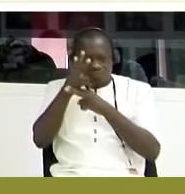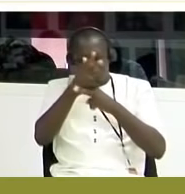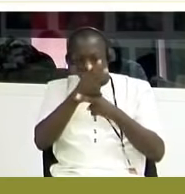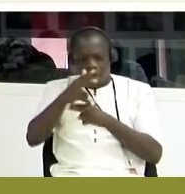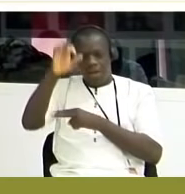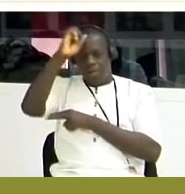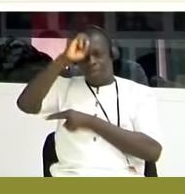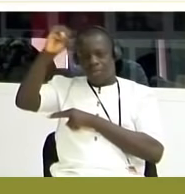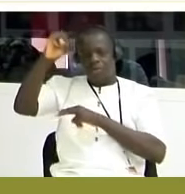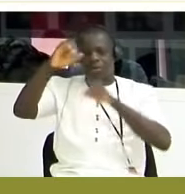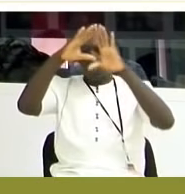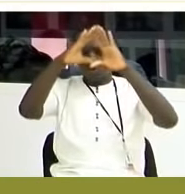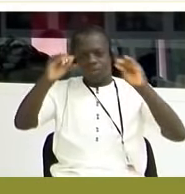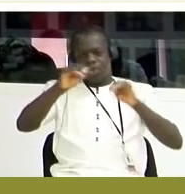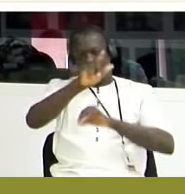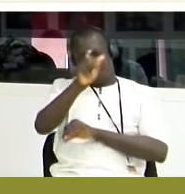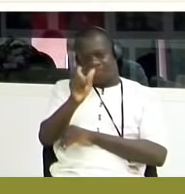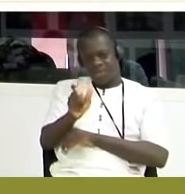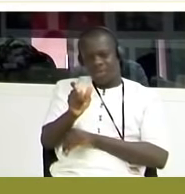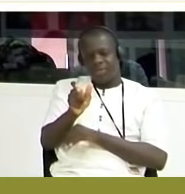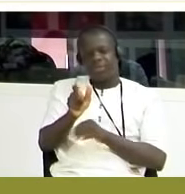officials.